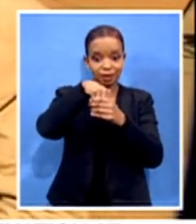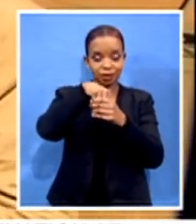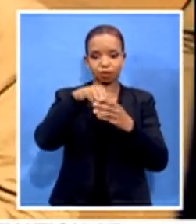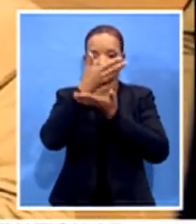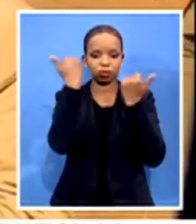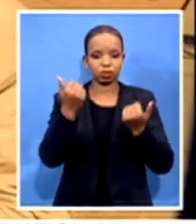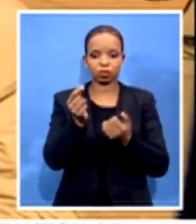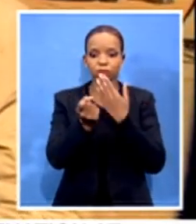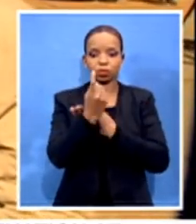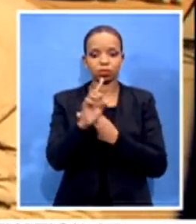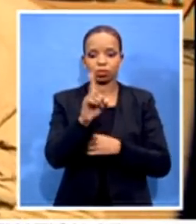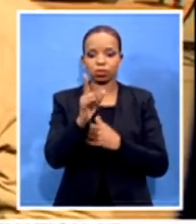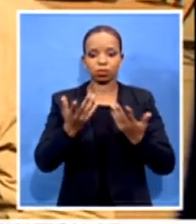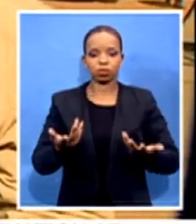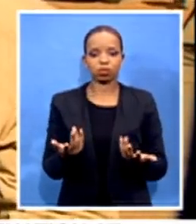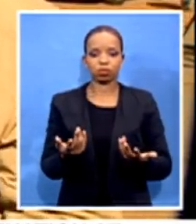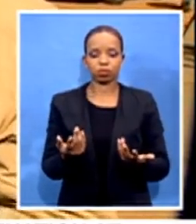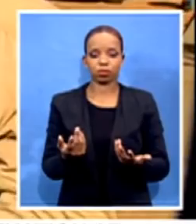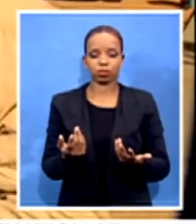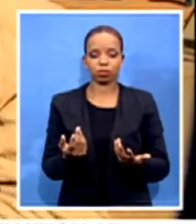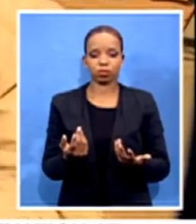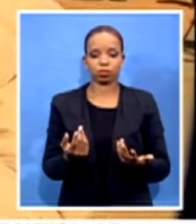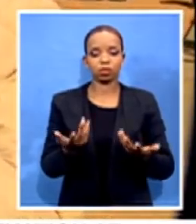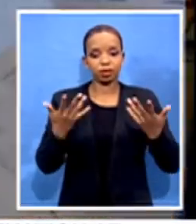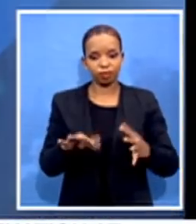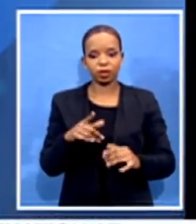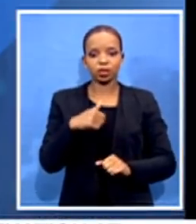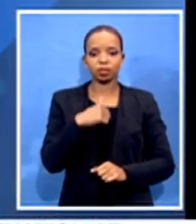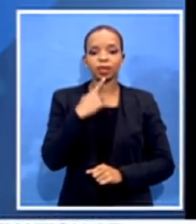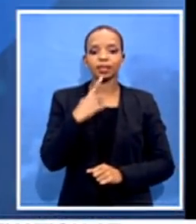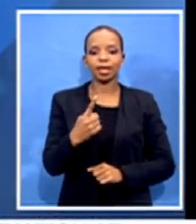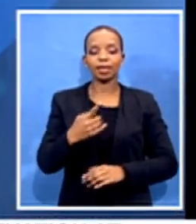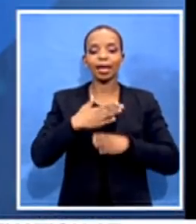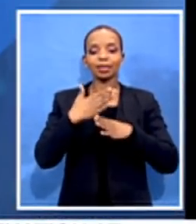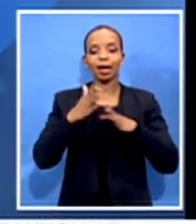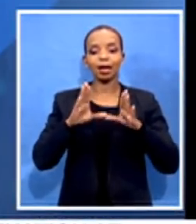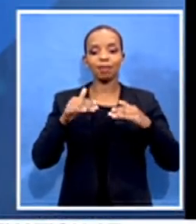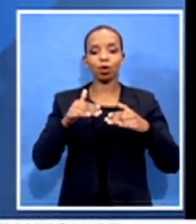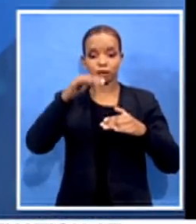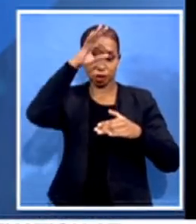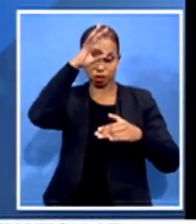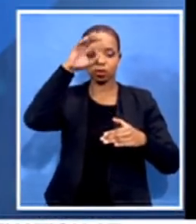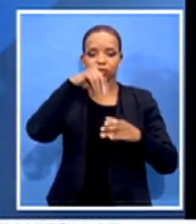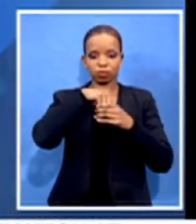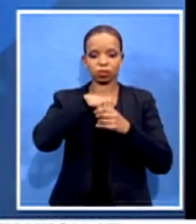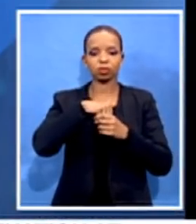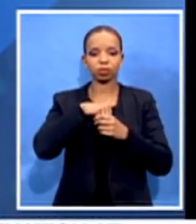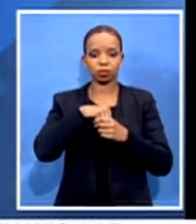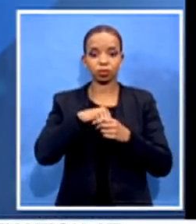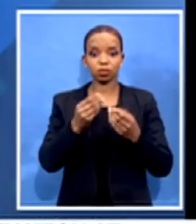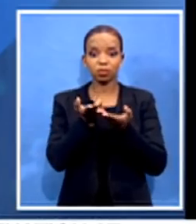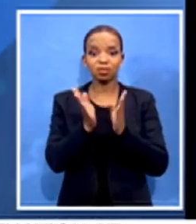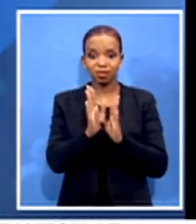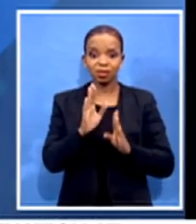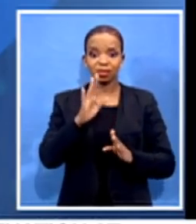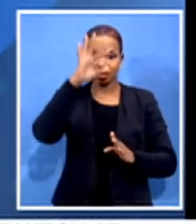what is happening. But there are no things, like I say, but the task force is inside with those guys. Look, these guys are all out